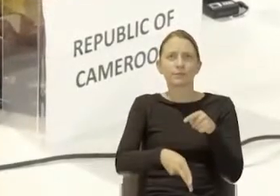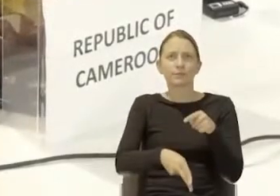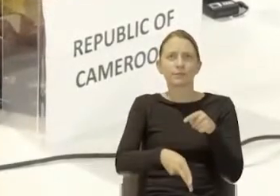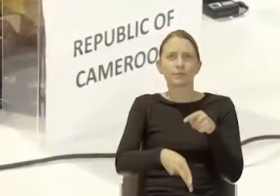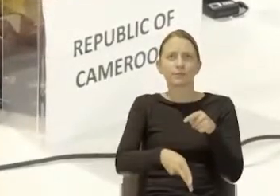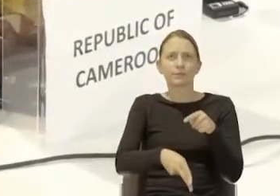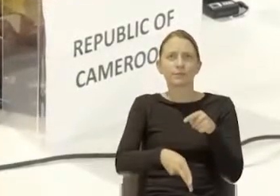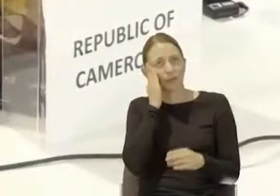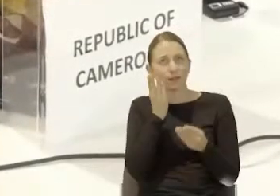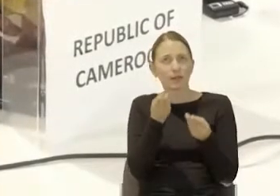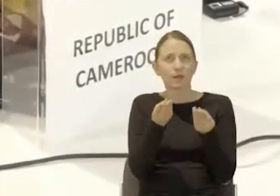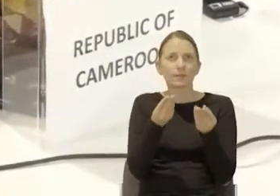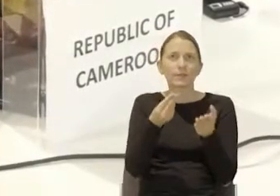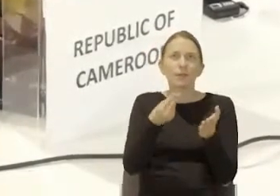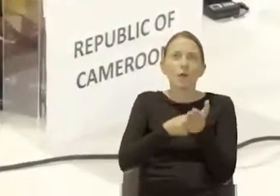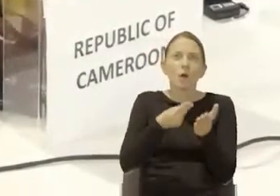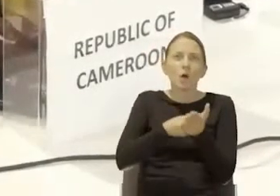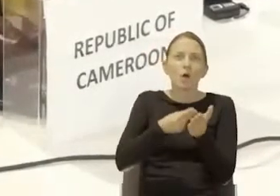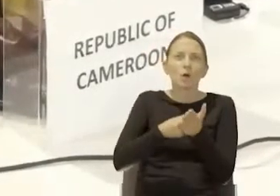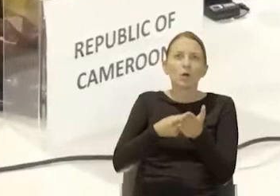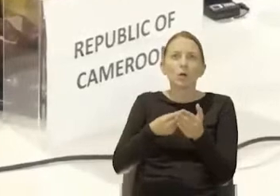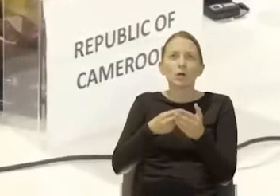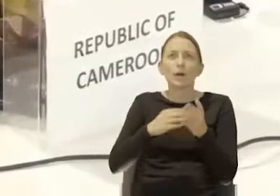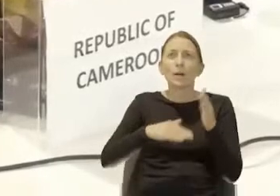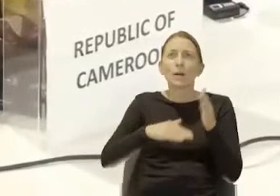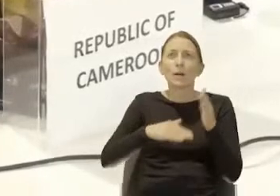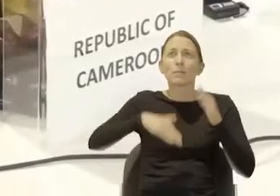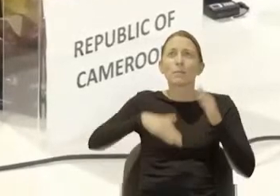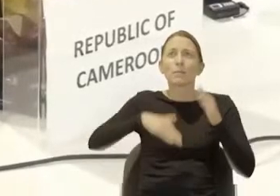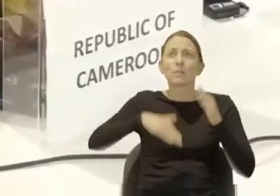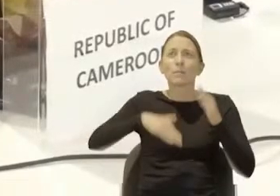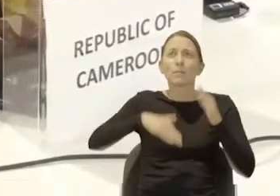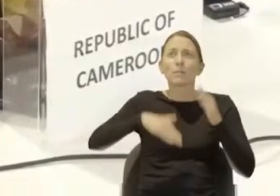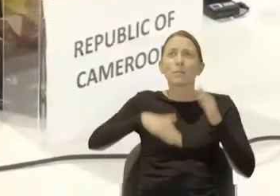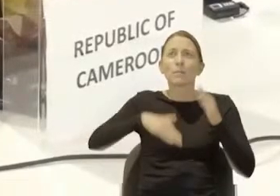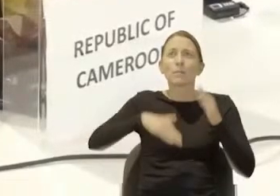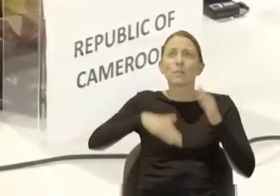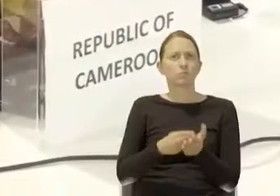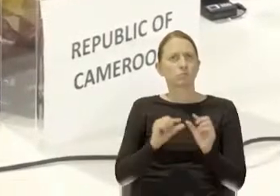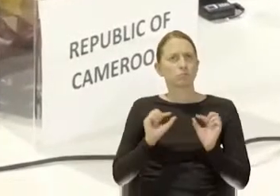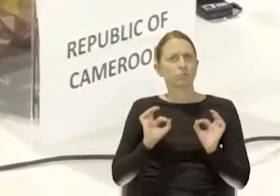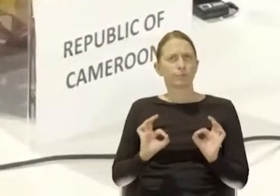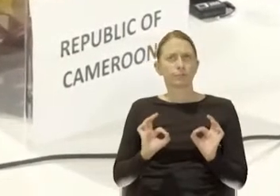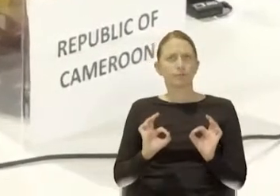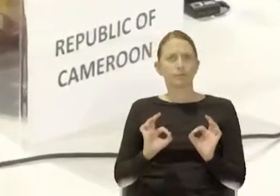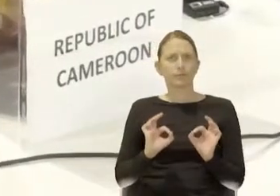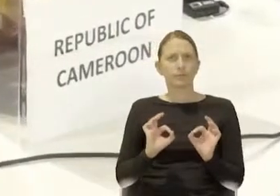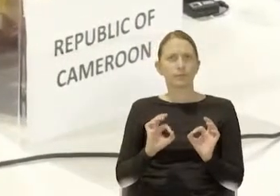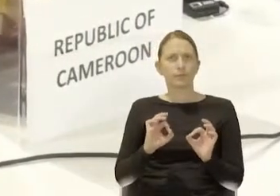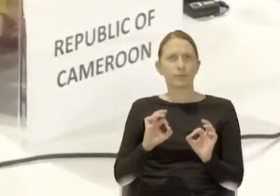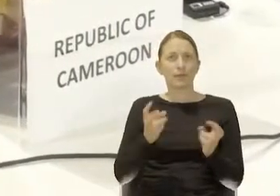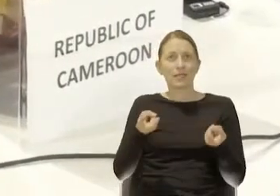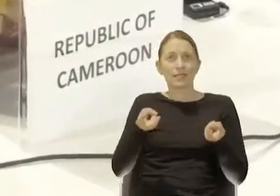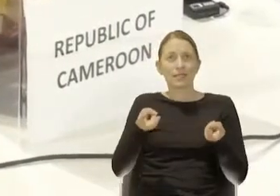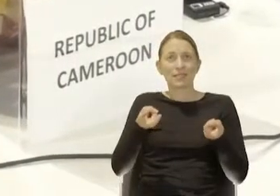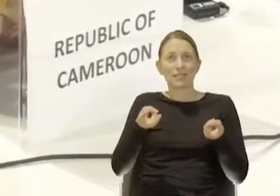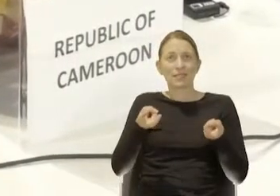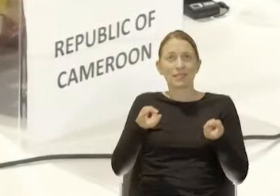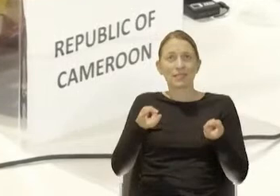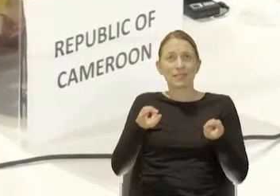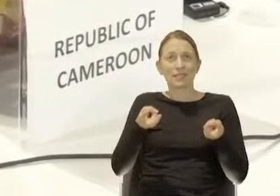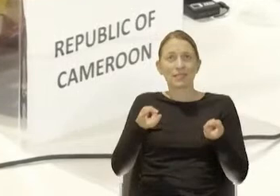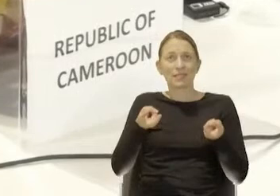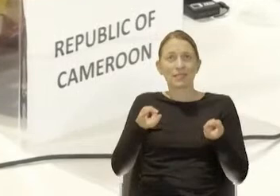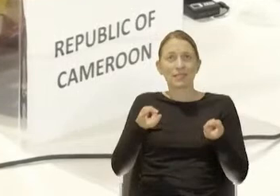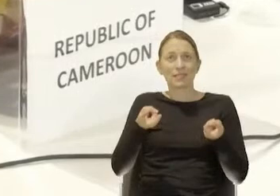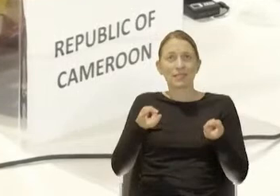that as many citizens of Cameroon have access to decent housing as possible. For this reason, proper institutions have been